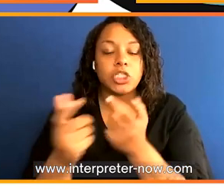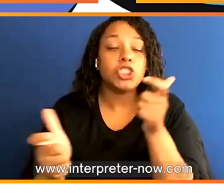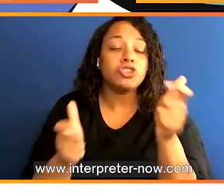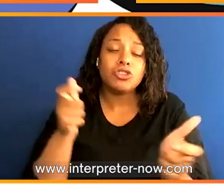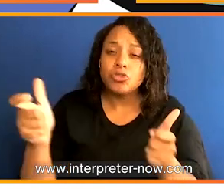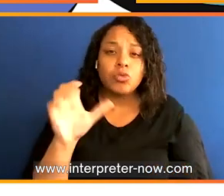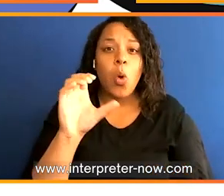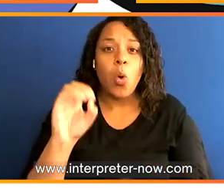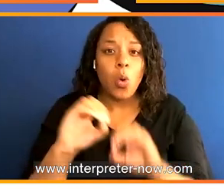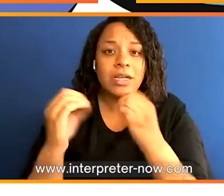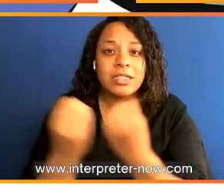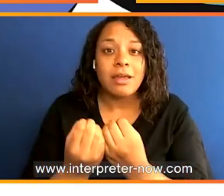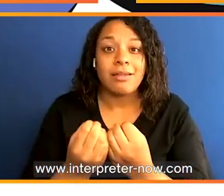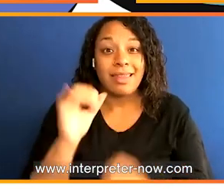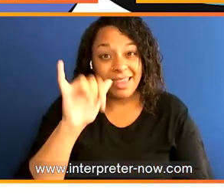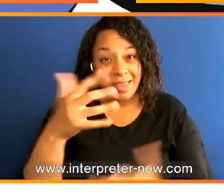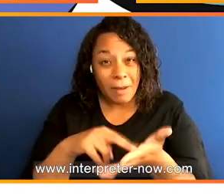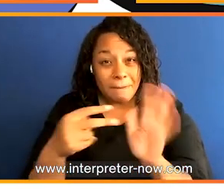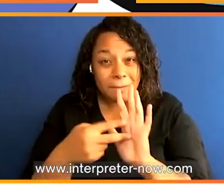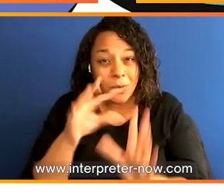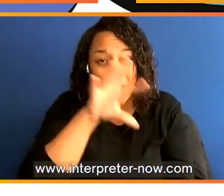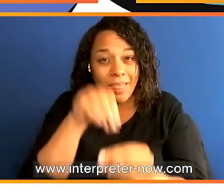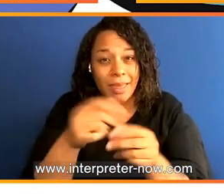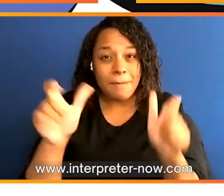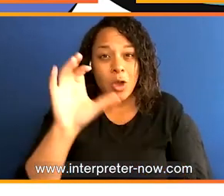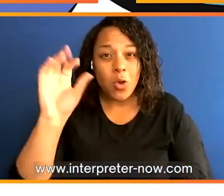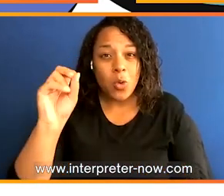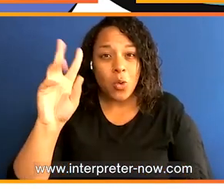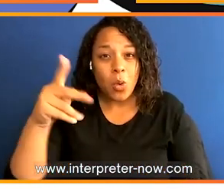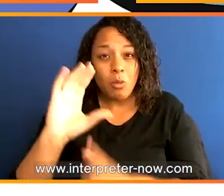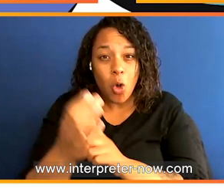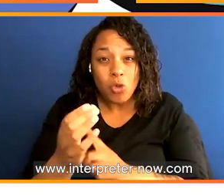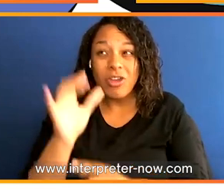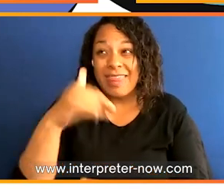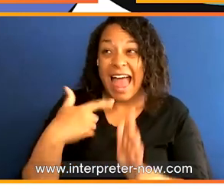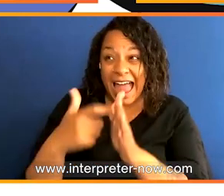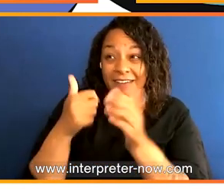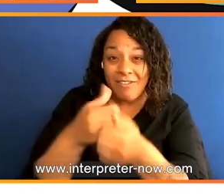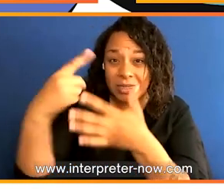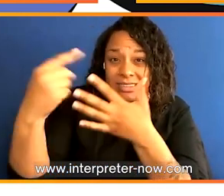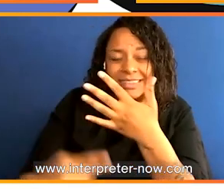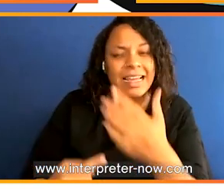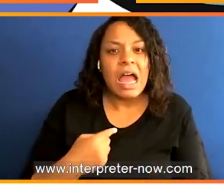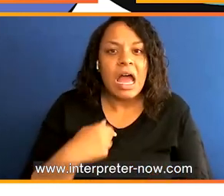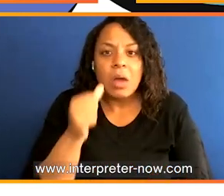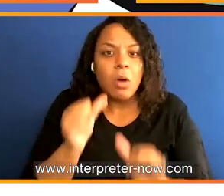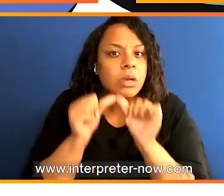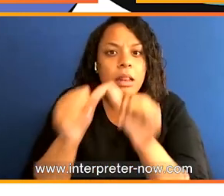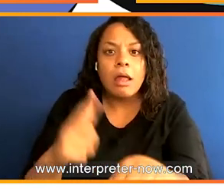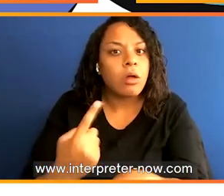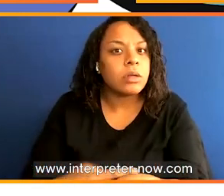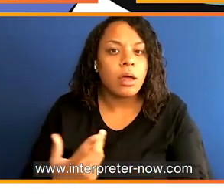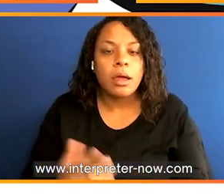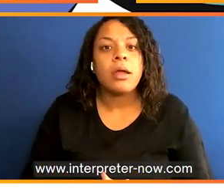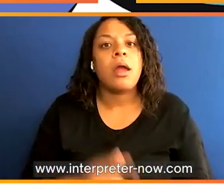if this is what it means to be inside a large corporate culture, I don't know that I'm going to last for a very long time. You know, I was always